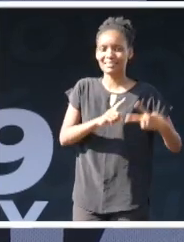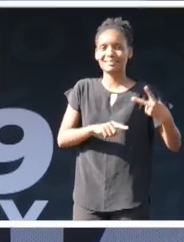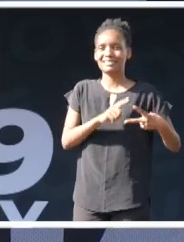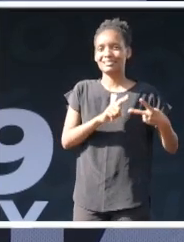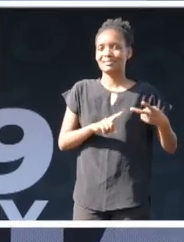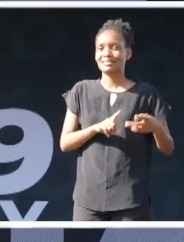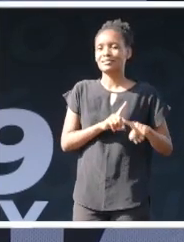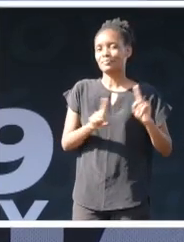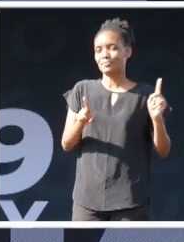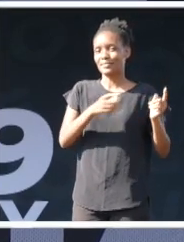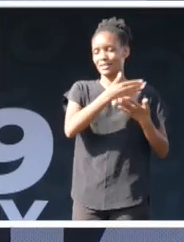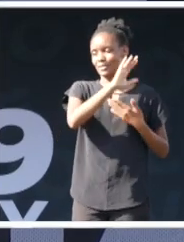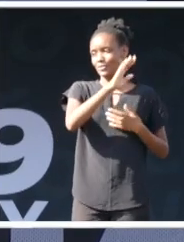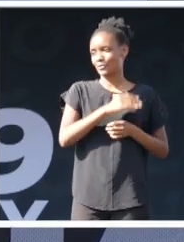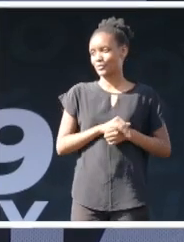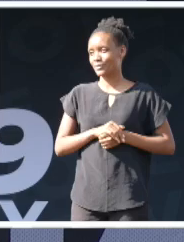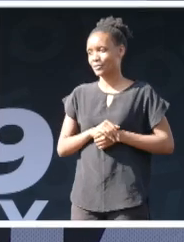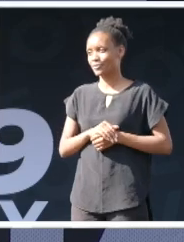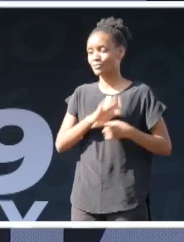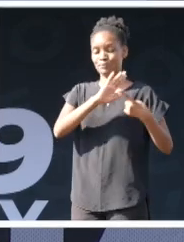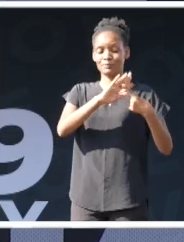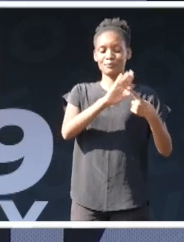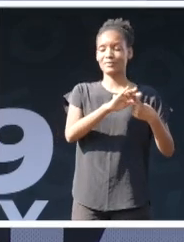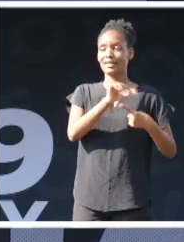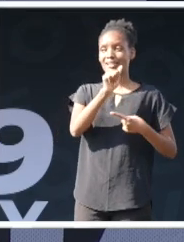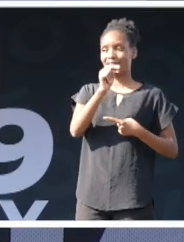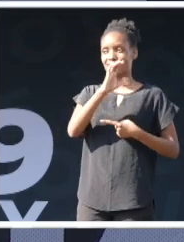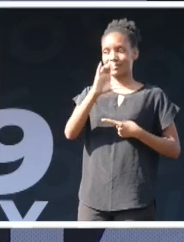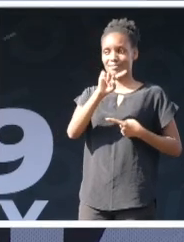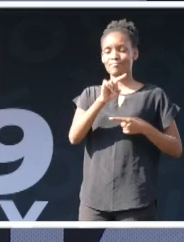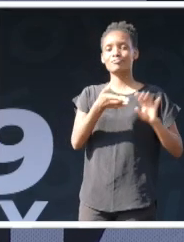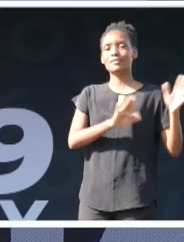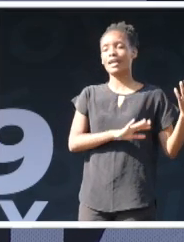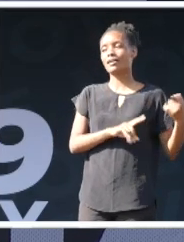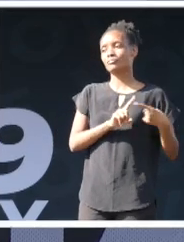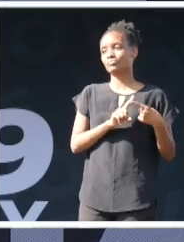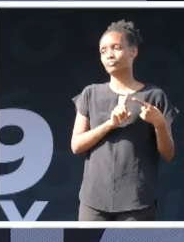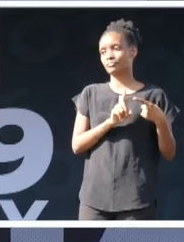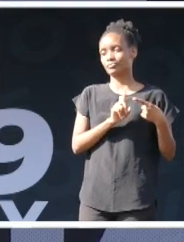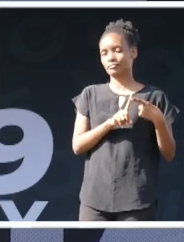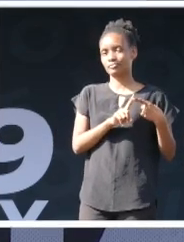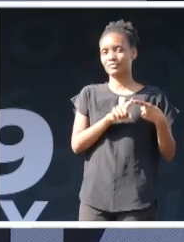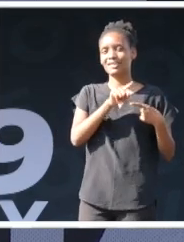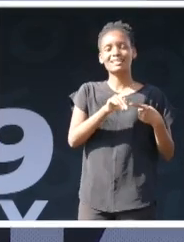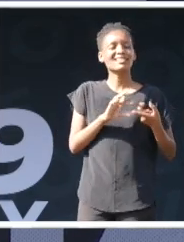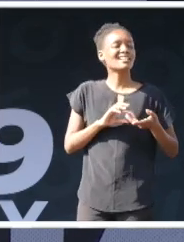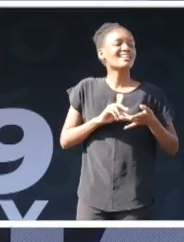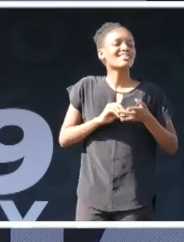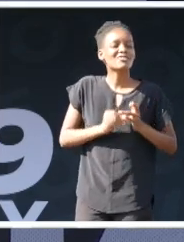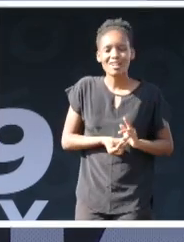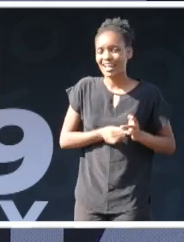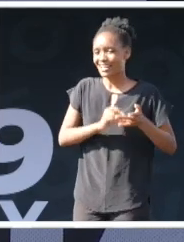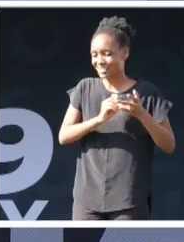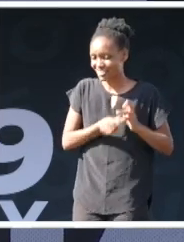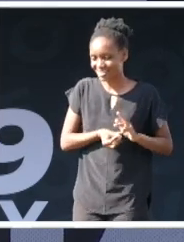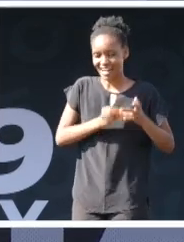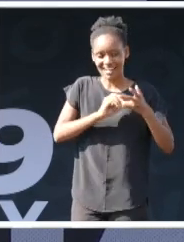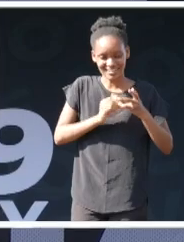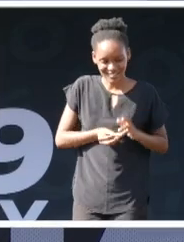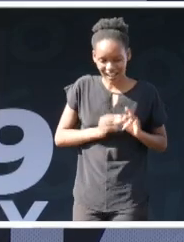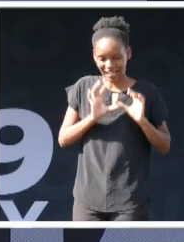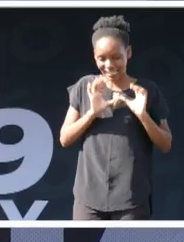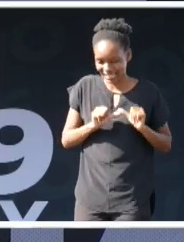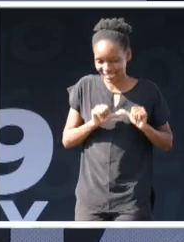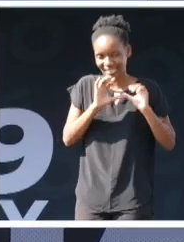On one side, we have a dying ANC. They are trying by all means. They are trying by